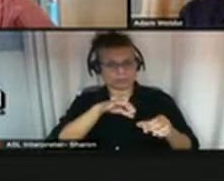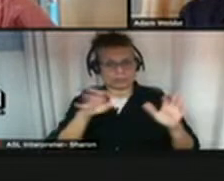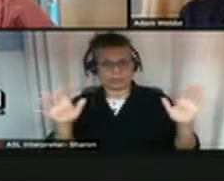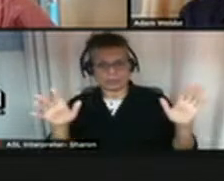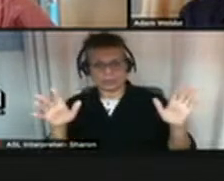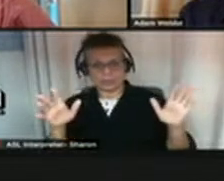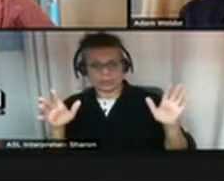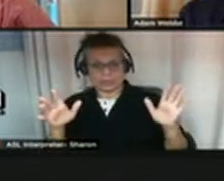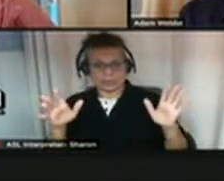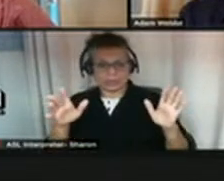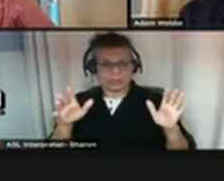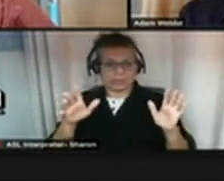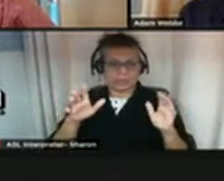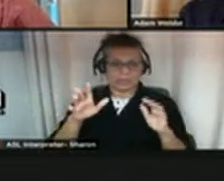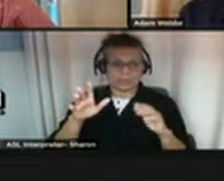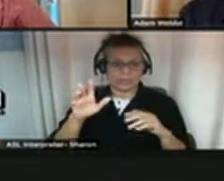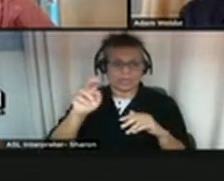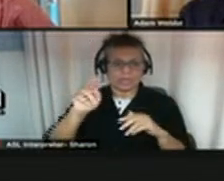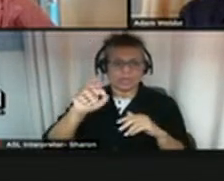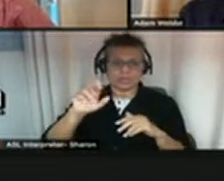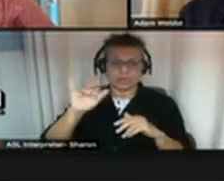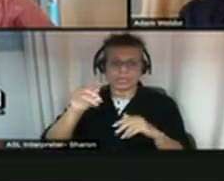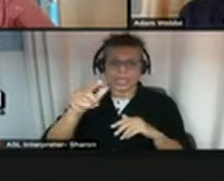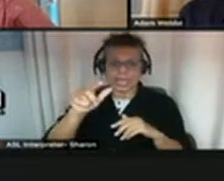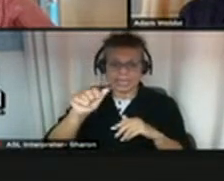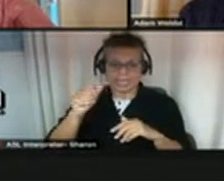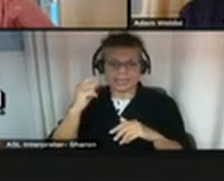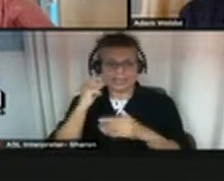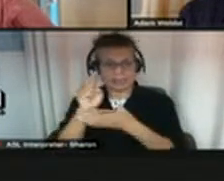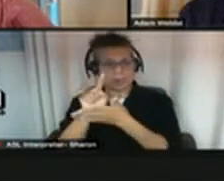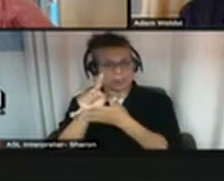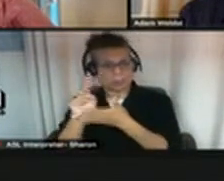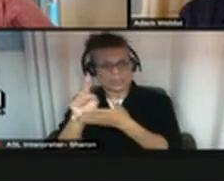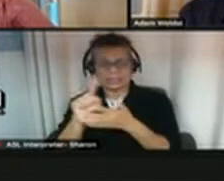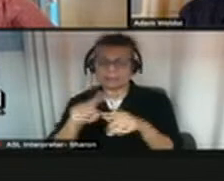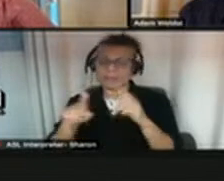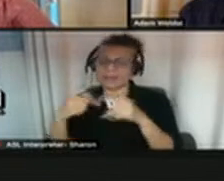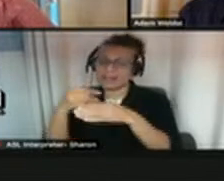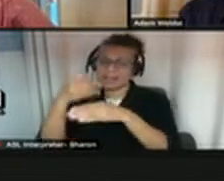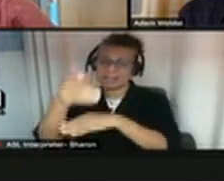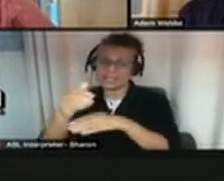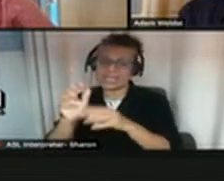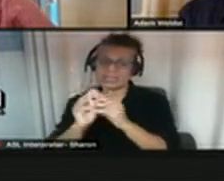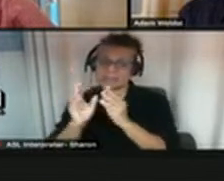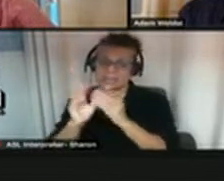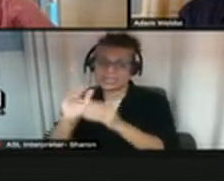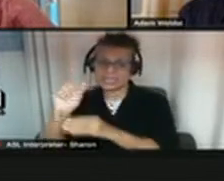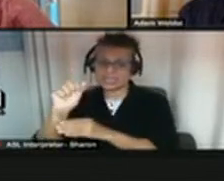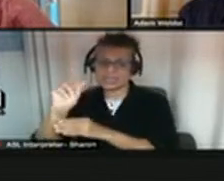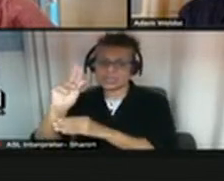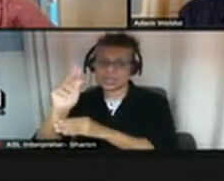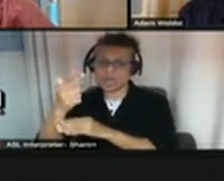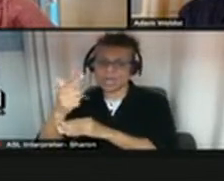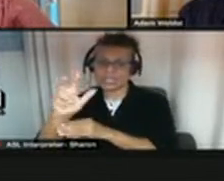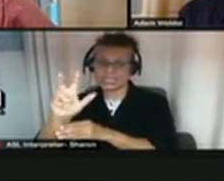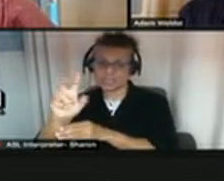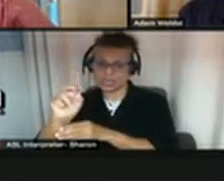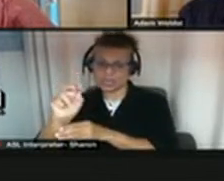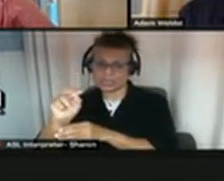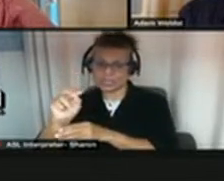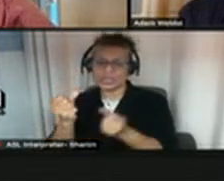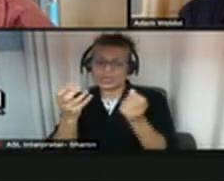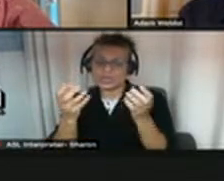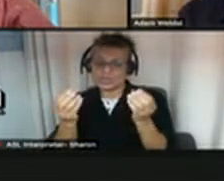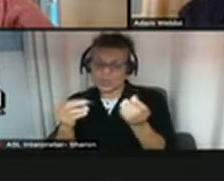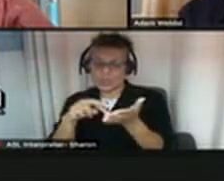Oriaga Murphy said, you know, within a week or so, but our next meeting is not until August 30th. So essentially